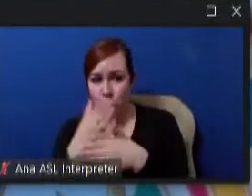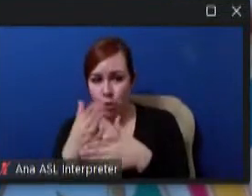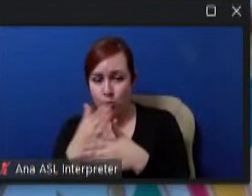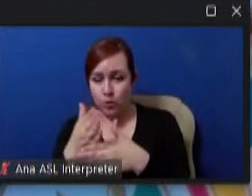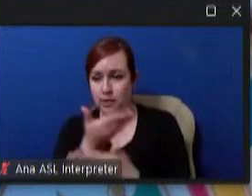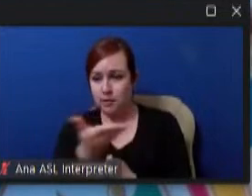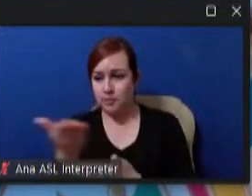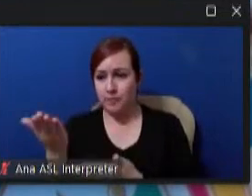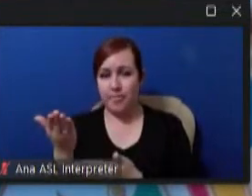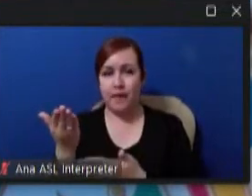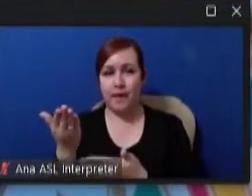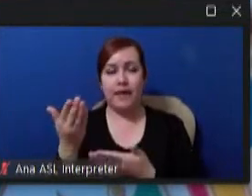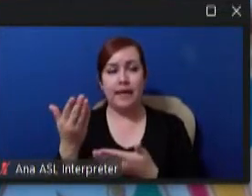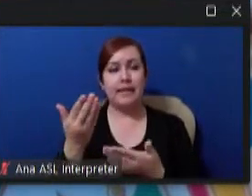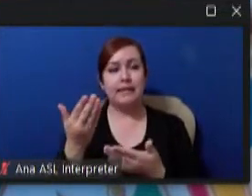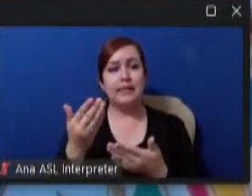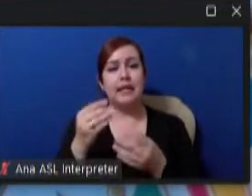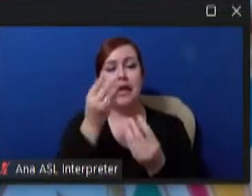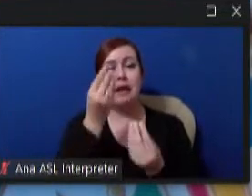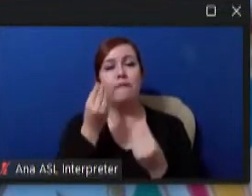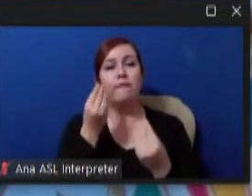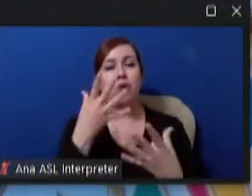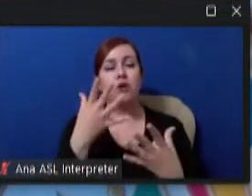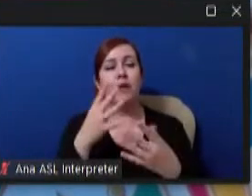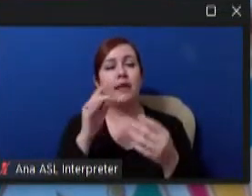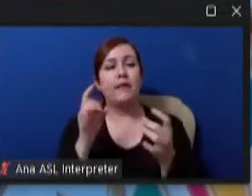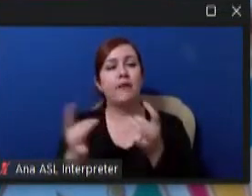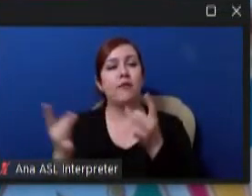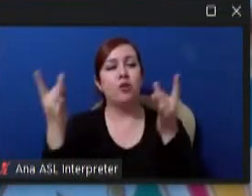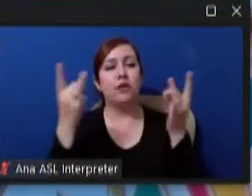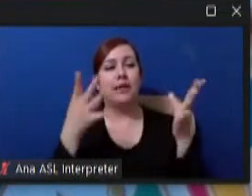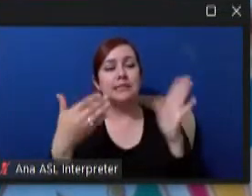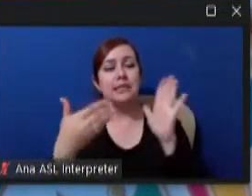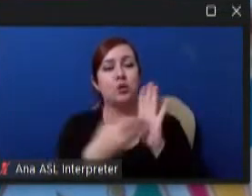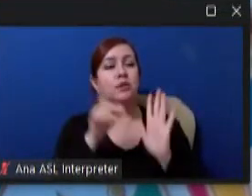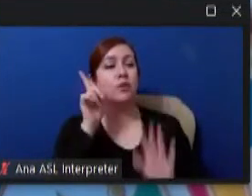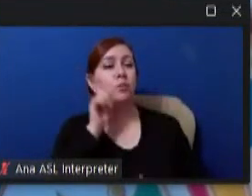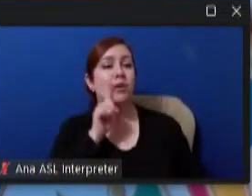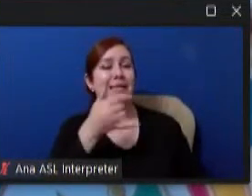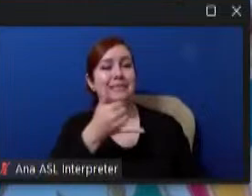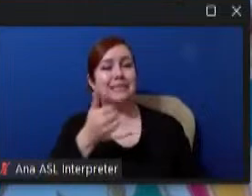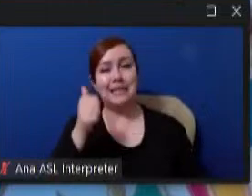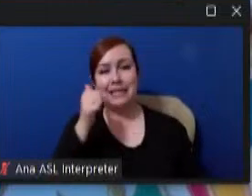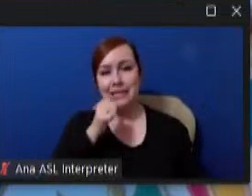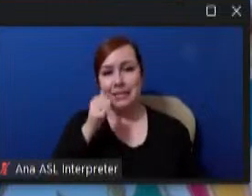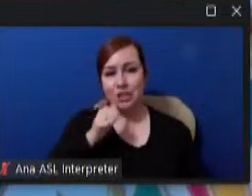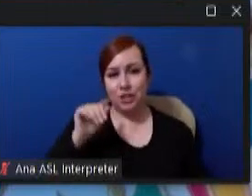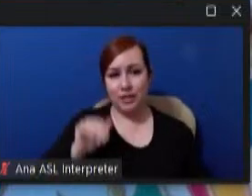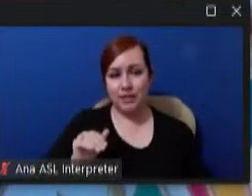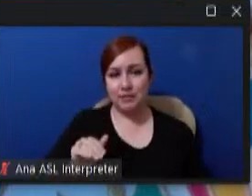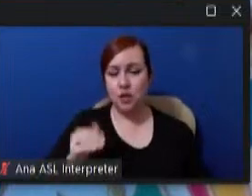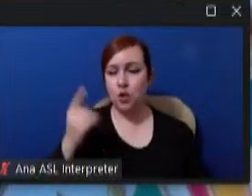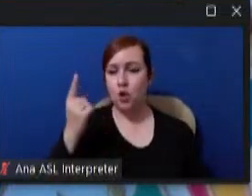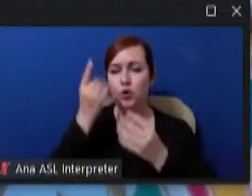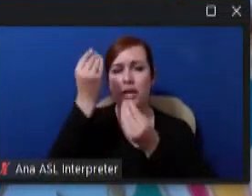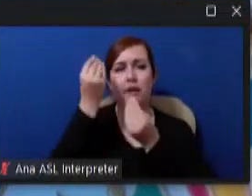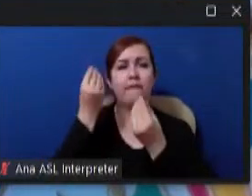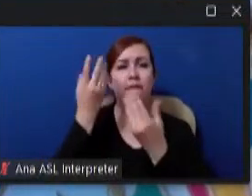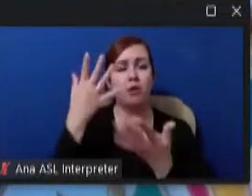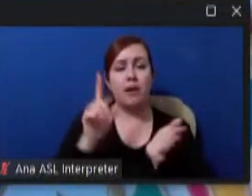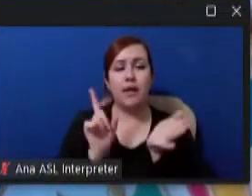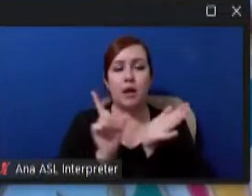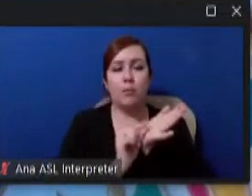Something else I wanted to share with you, which is contained in our report on violence against women and girls. This